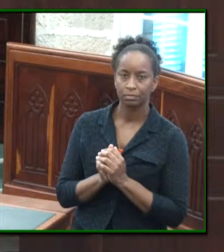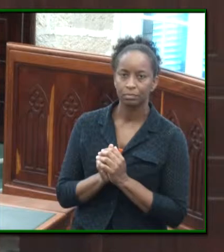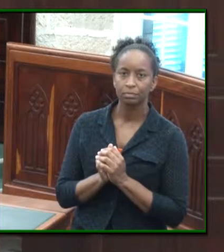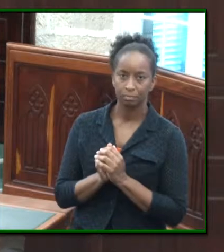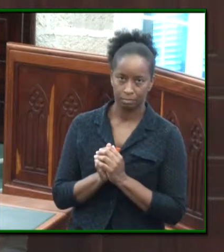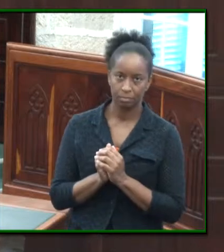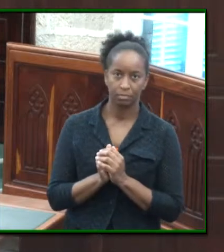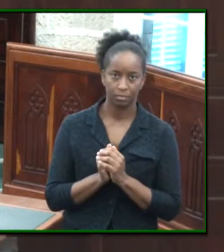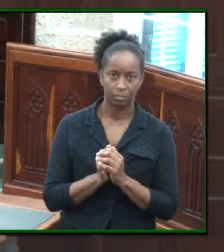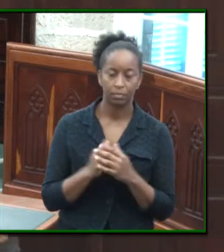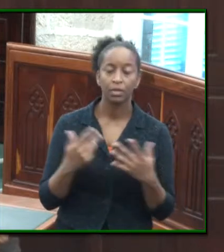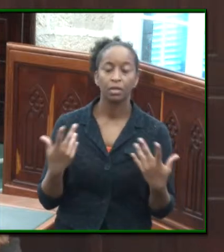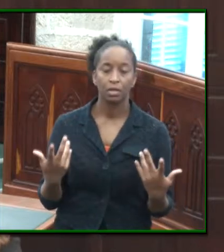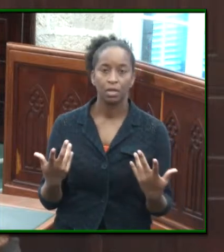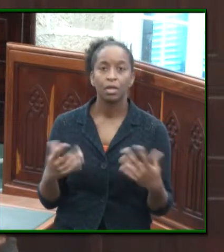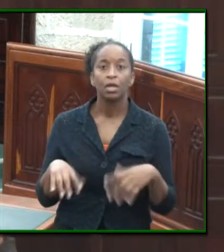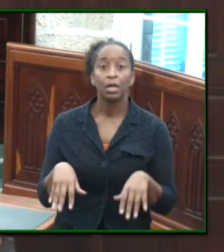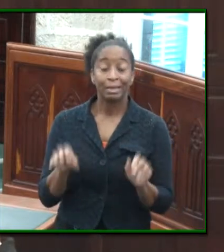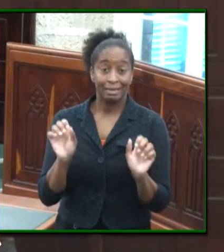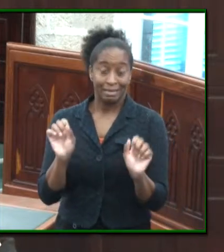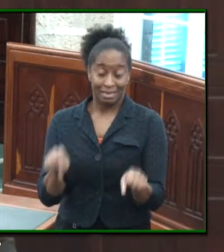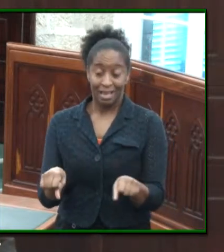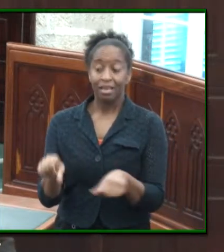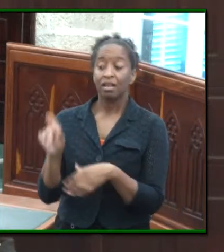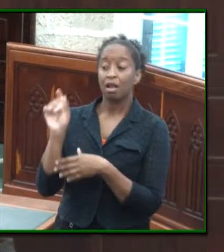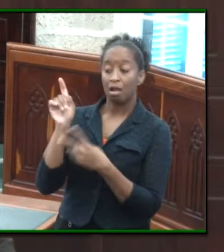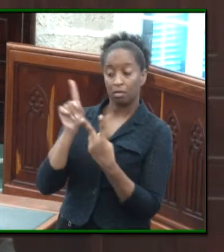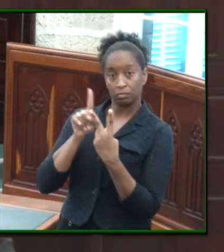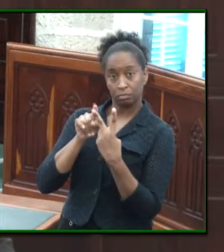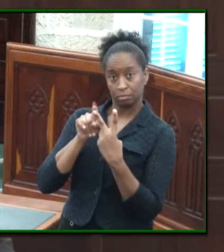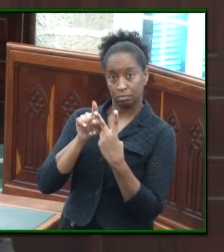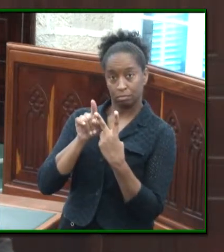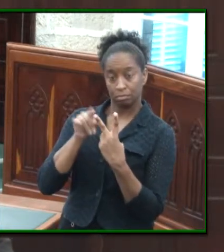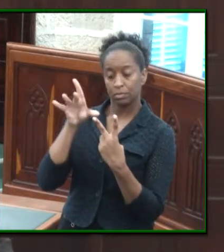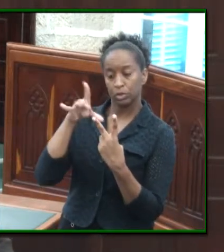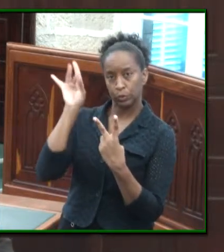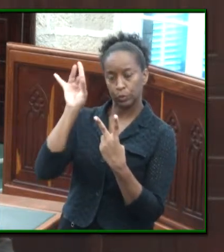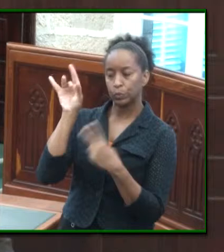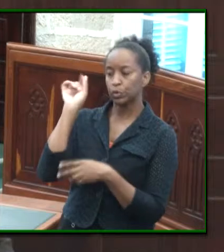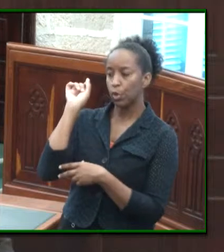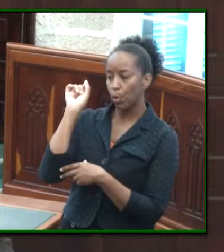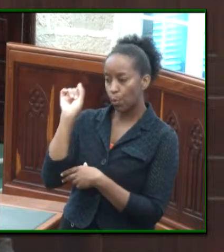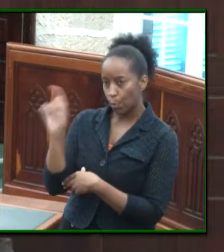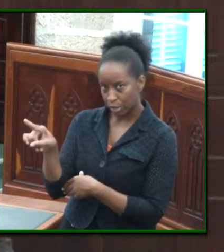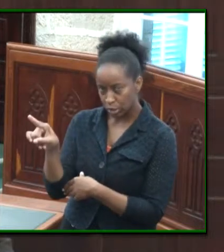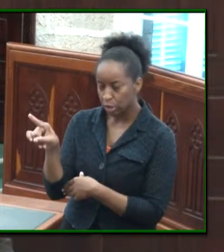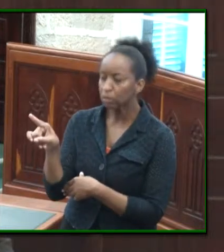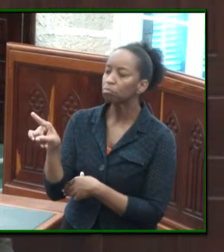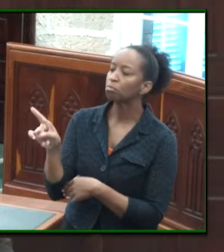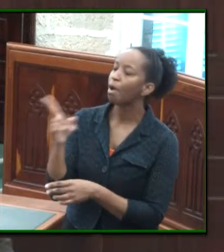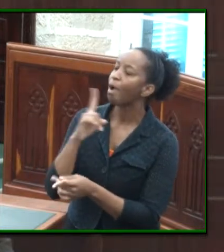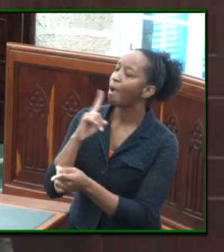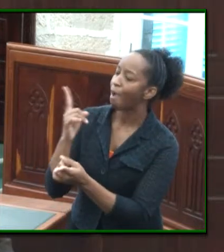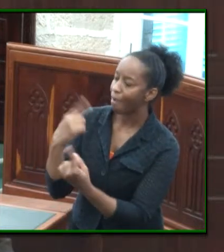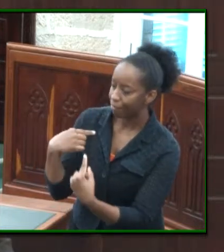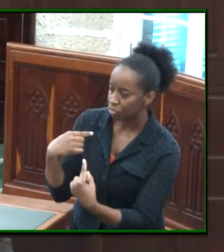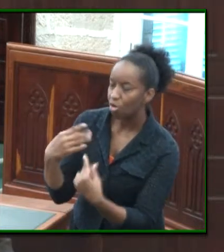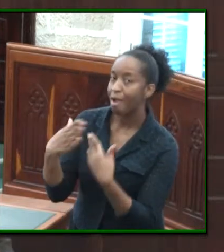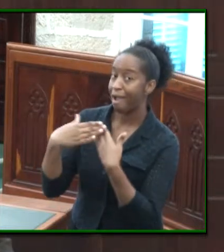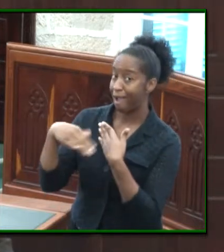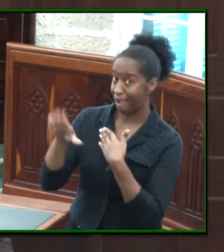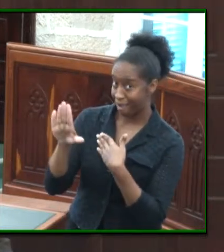raise 3 related questions, and then I will direct that you give way